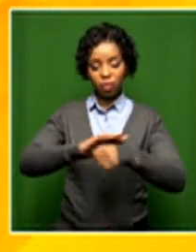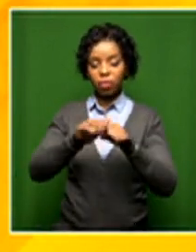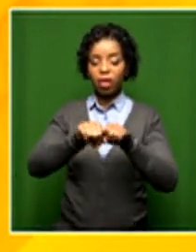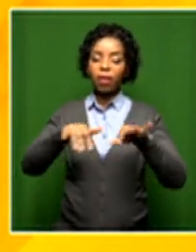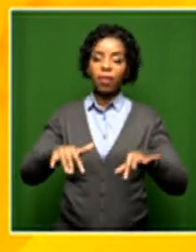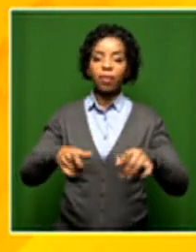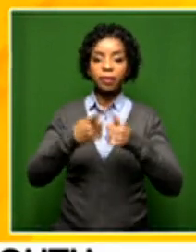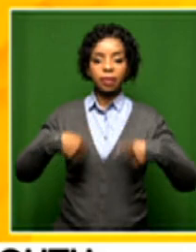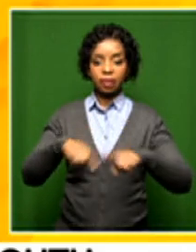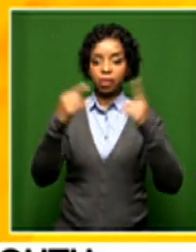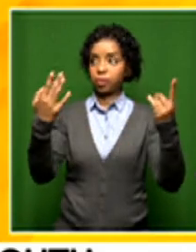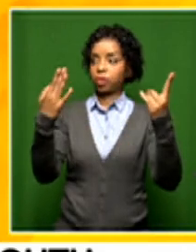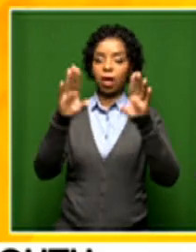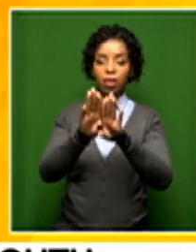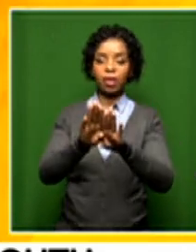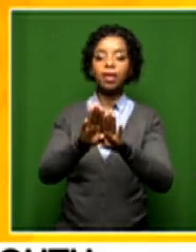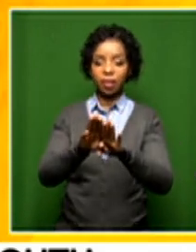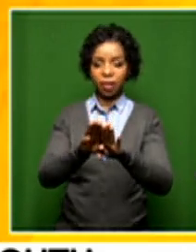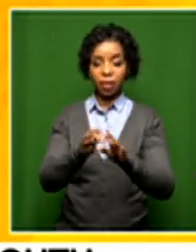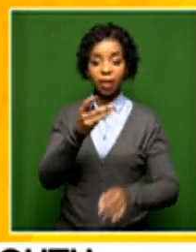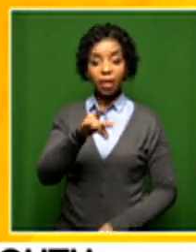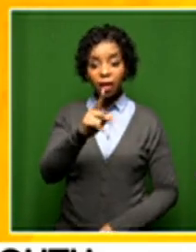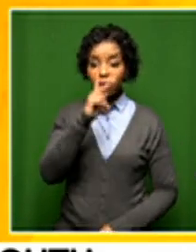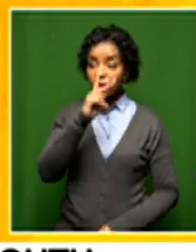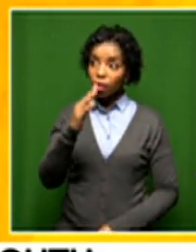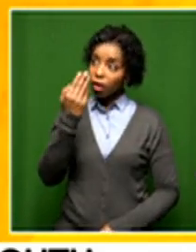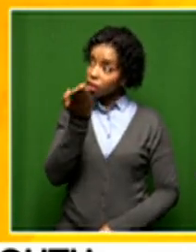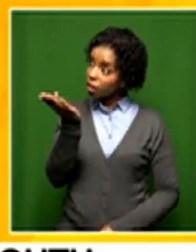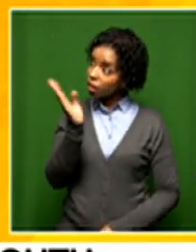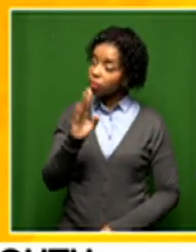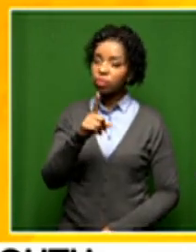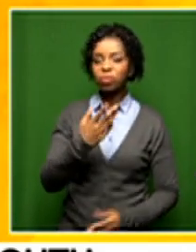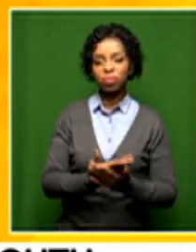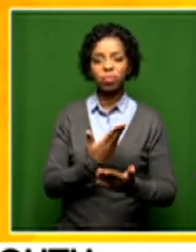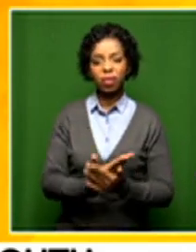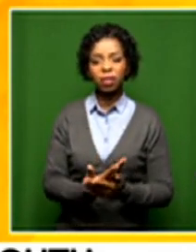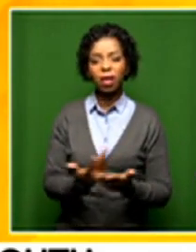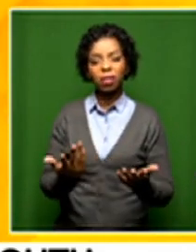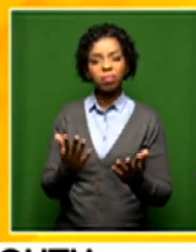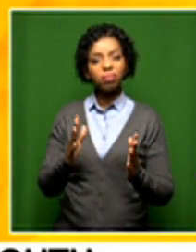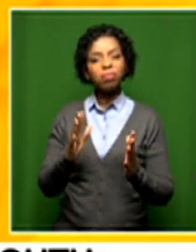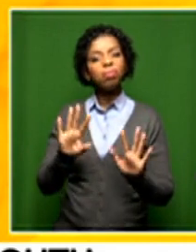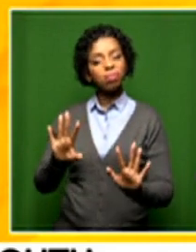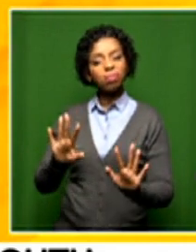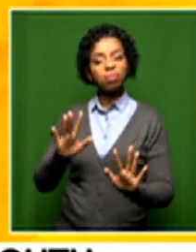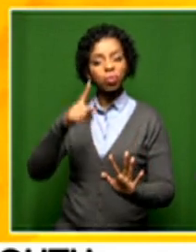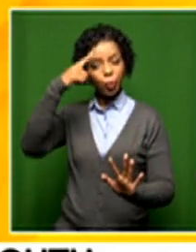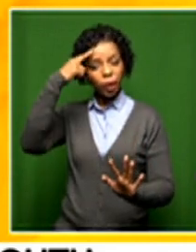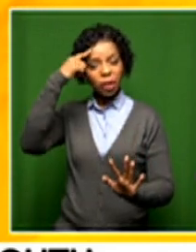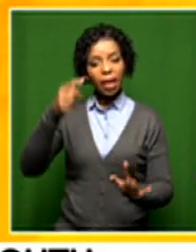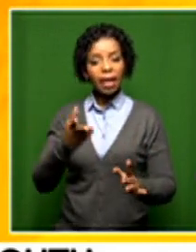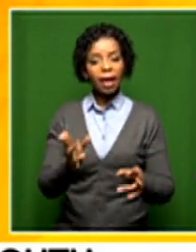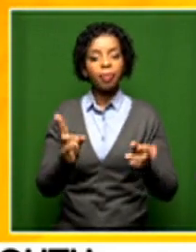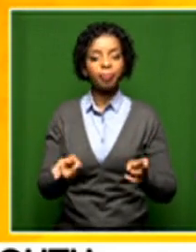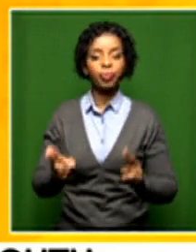coronavirus lockdown, if one looks around you, you could almost be excused for thinking that these are normal times and